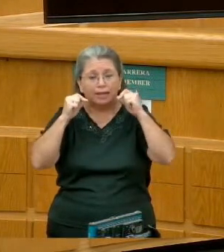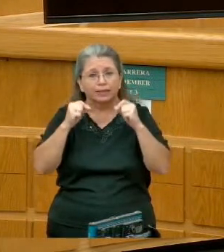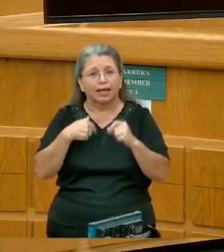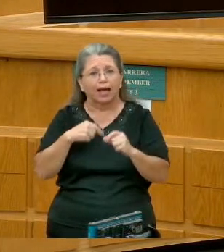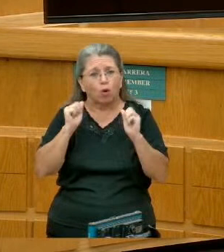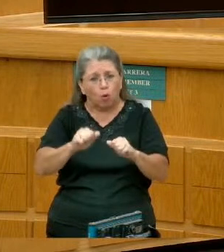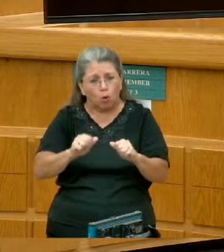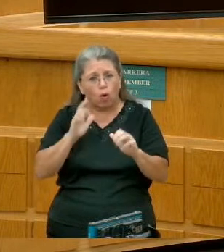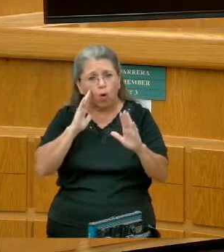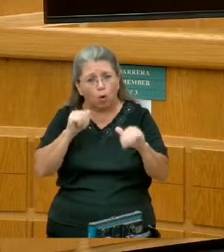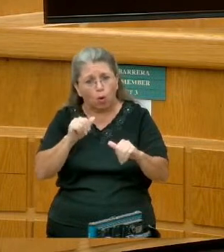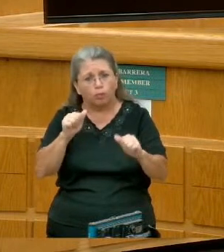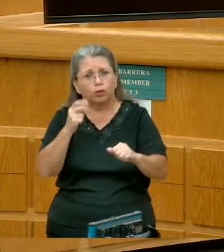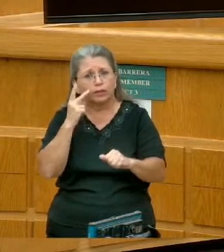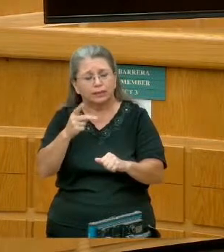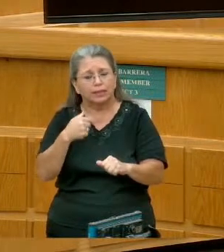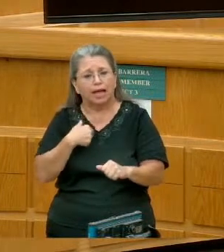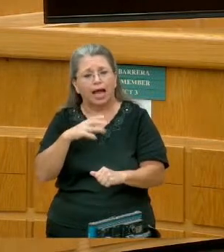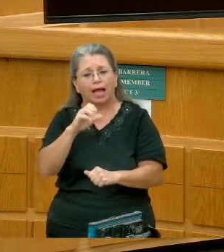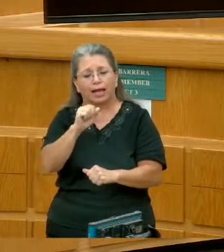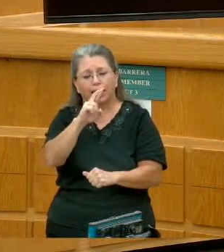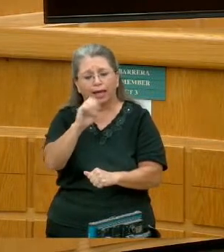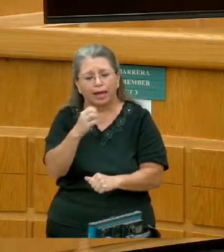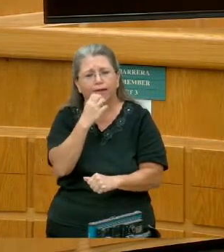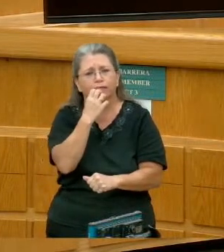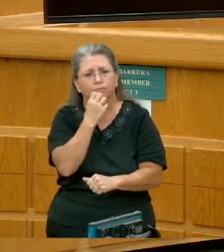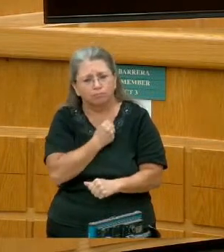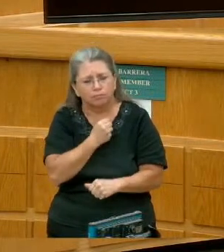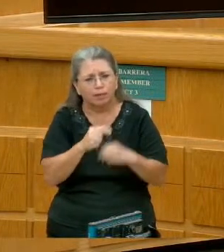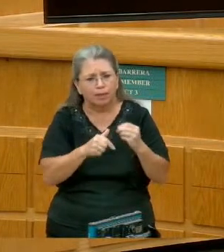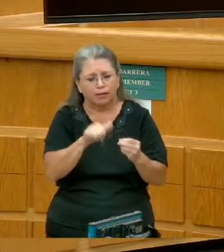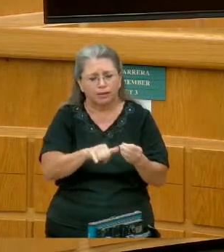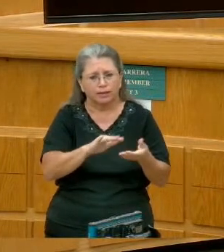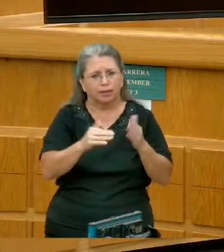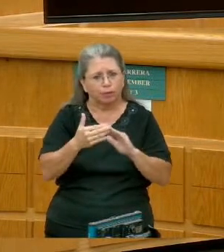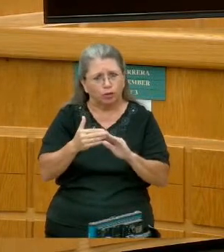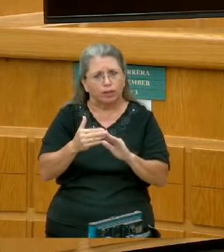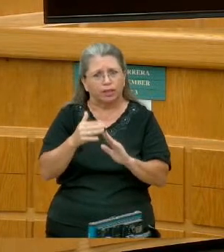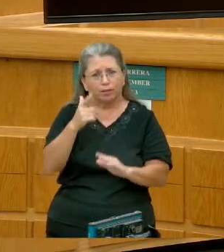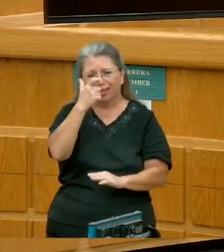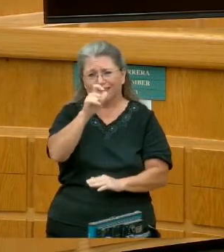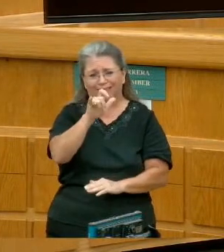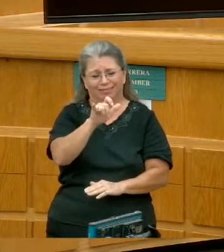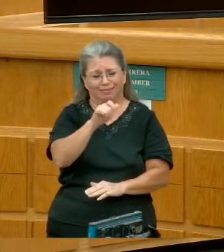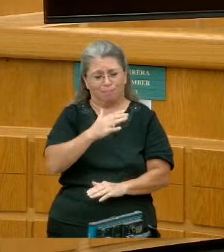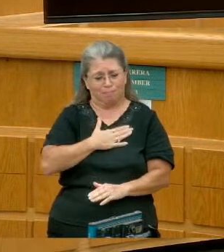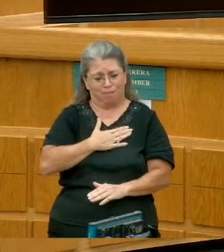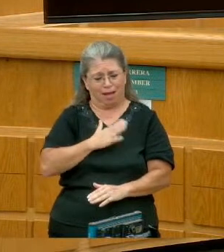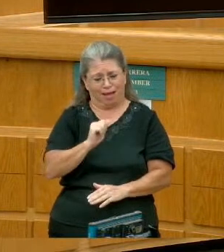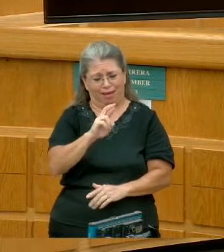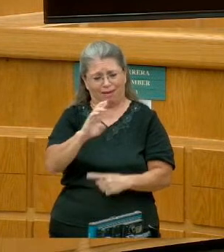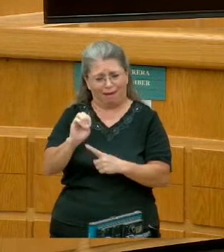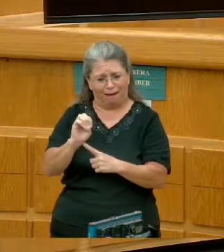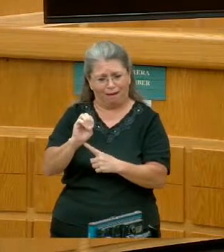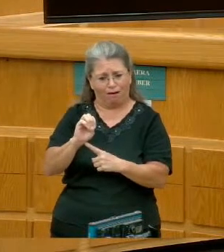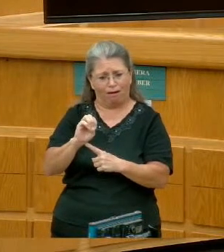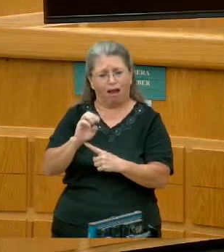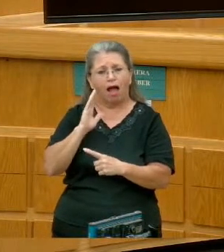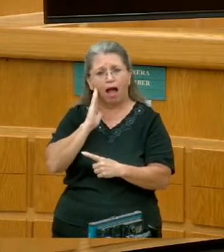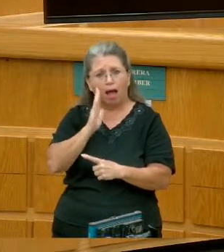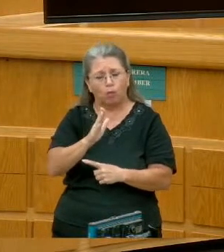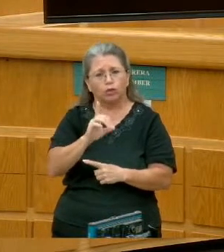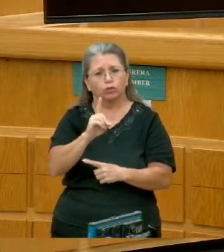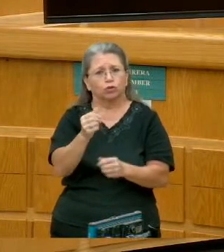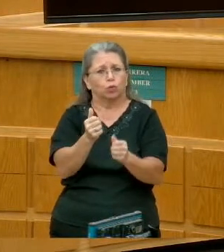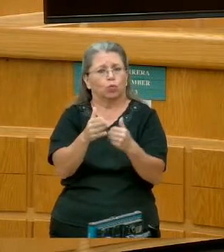I care about this community. And because I do, I'm willing to do everything I can to stop one more